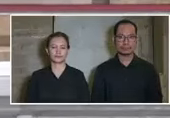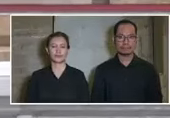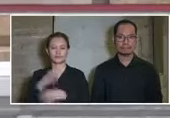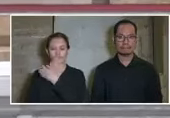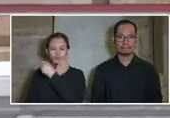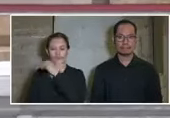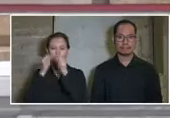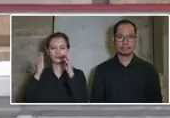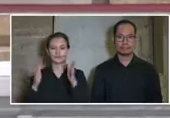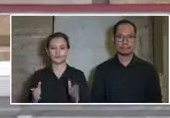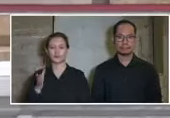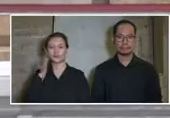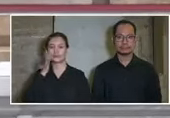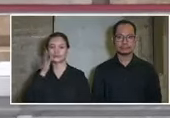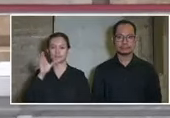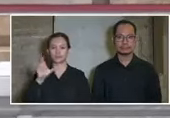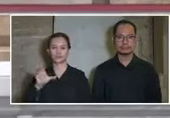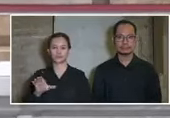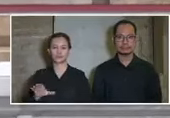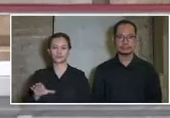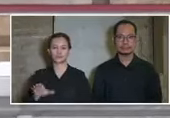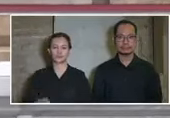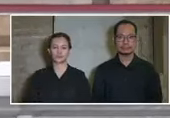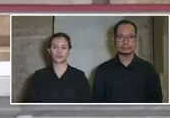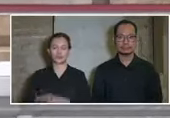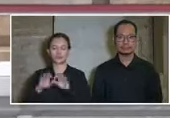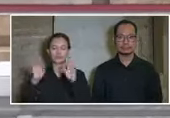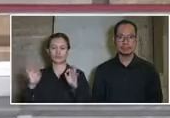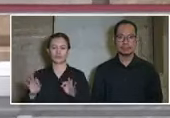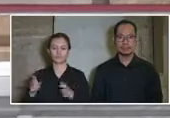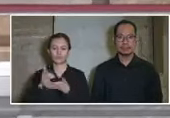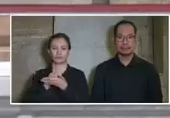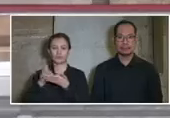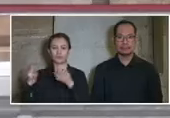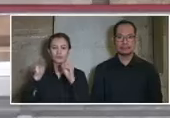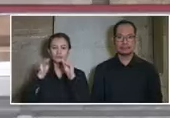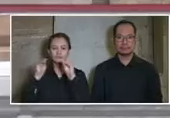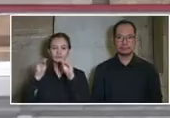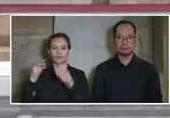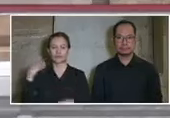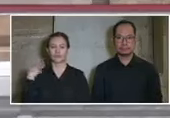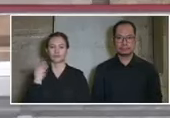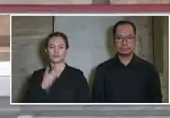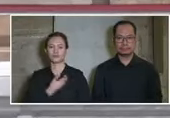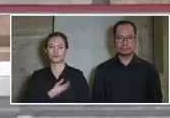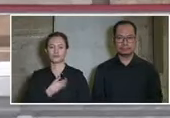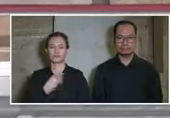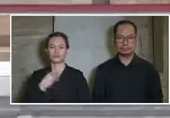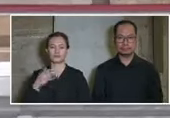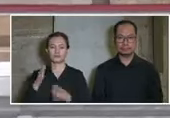At the Savior's command, informed by divine teaching, we dare to say,